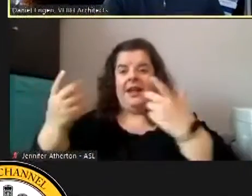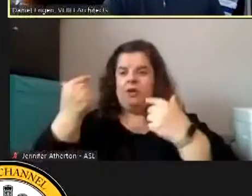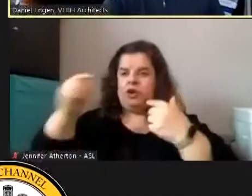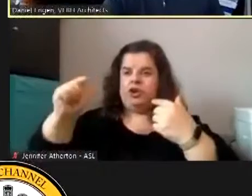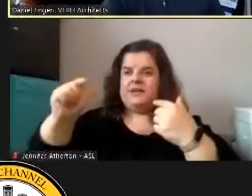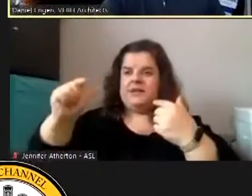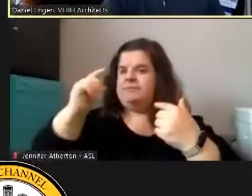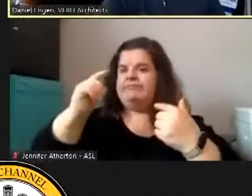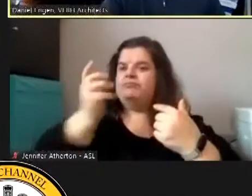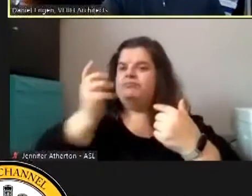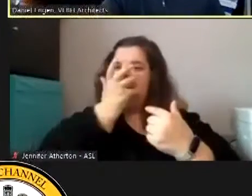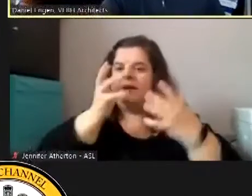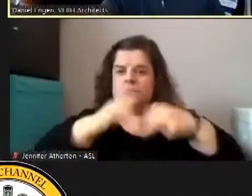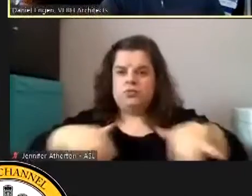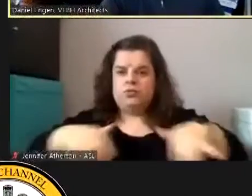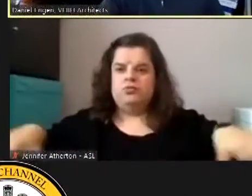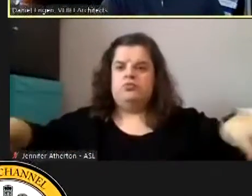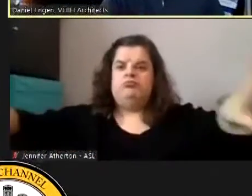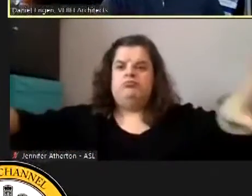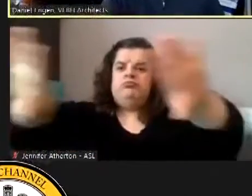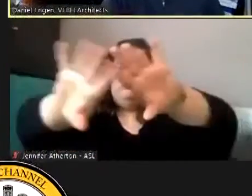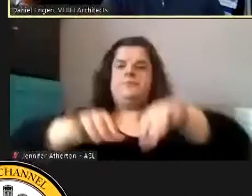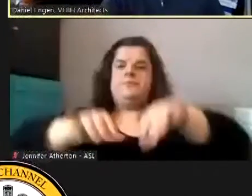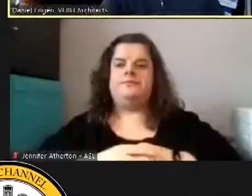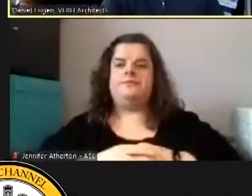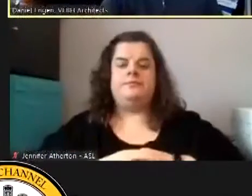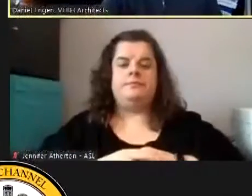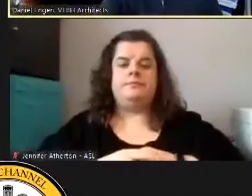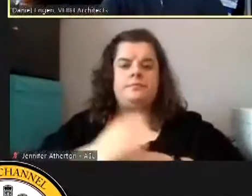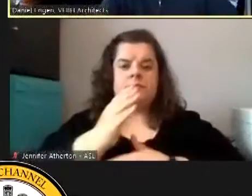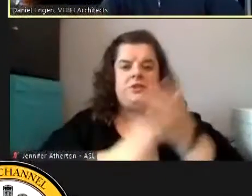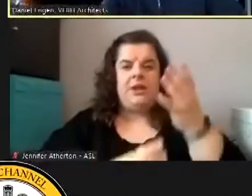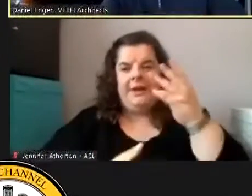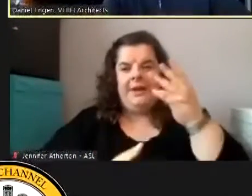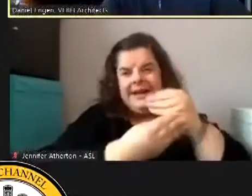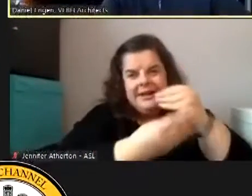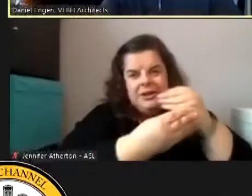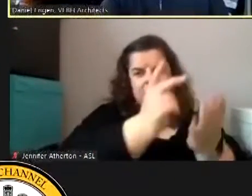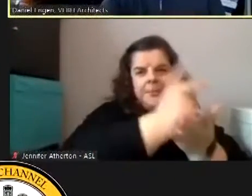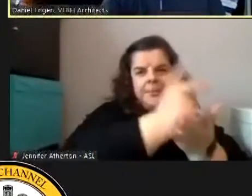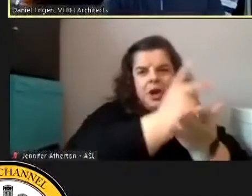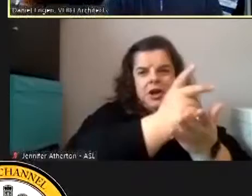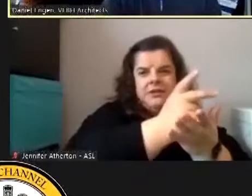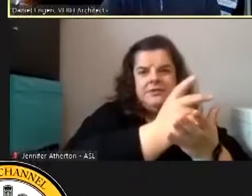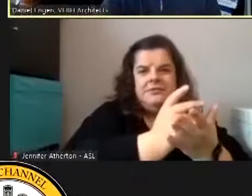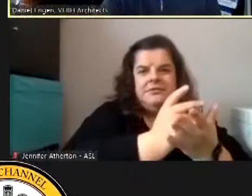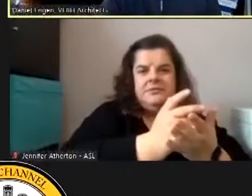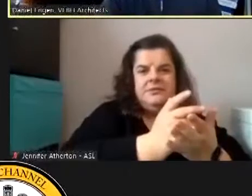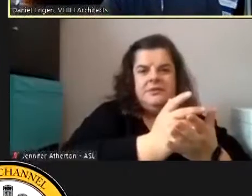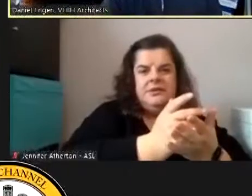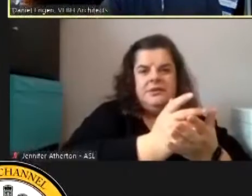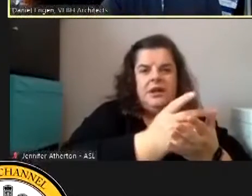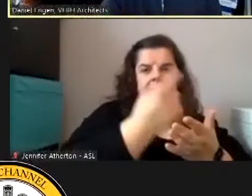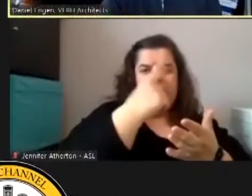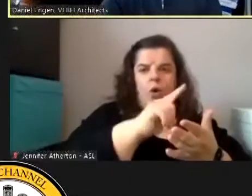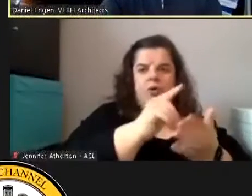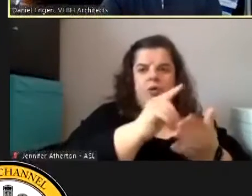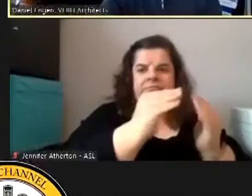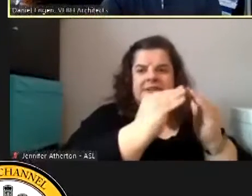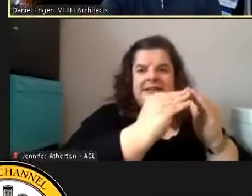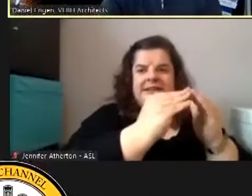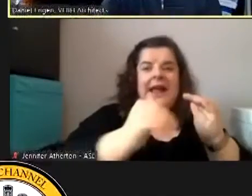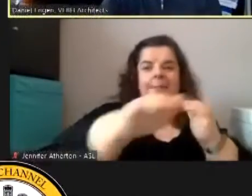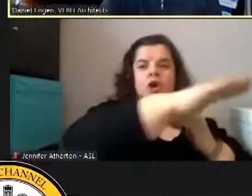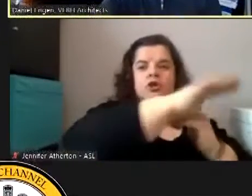campus. And then some additional parking, which is offered as shared parking for neighbors.